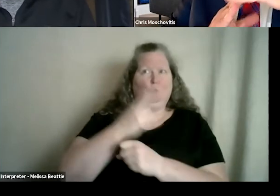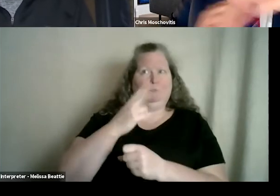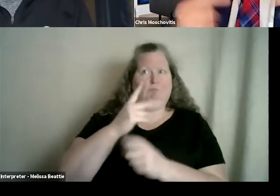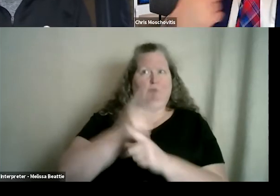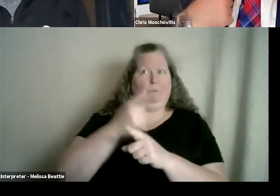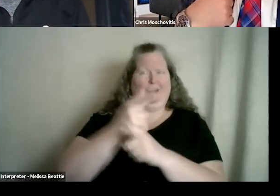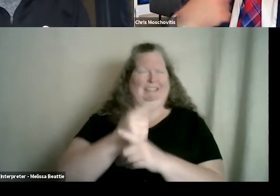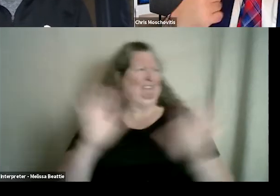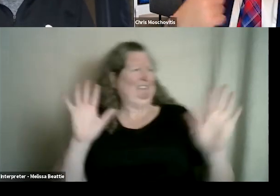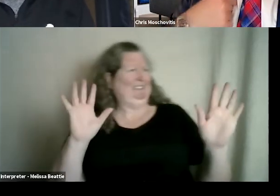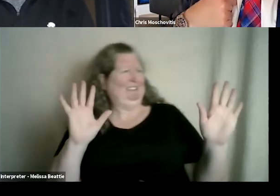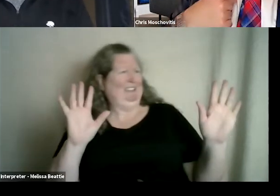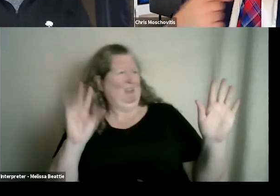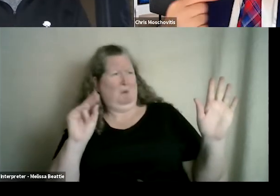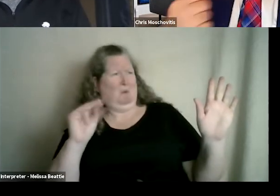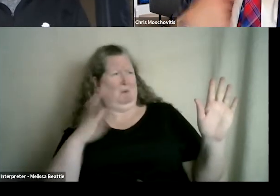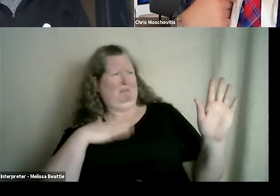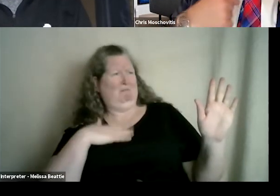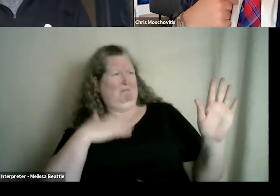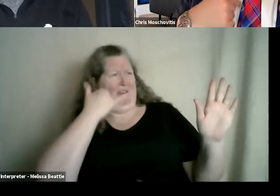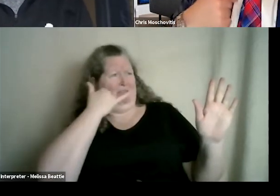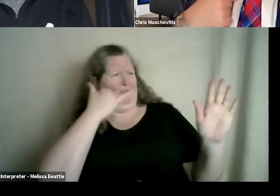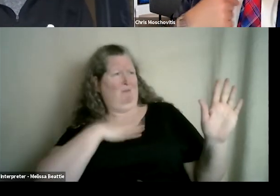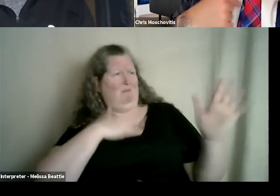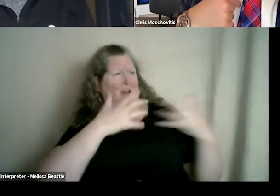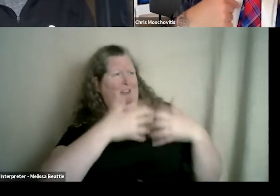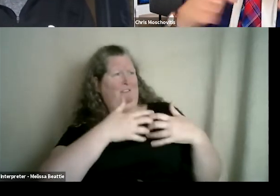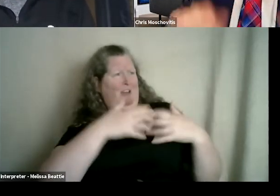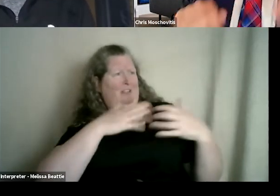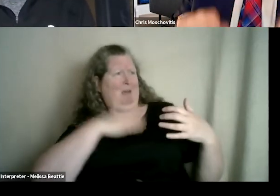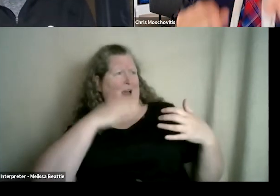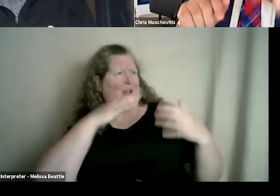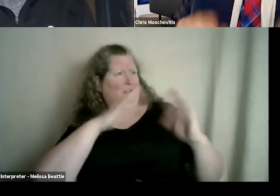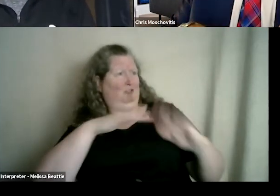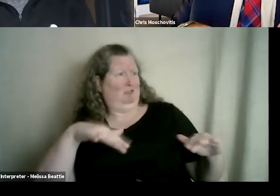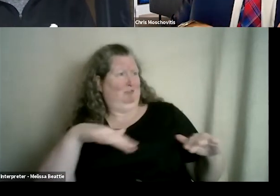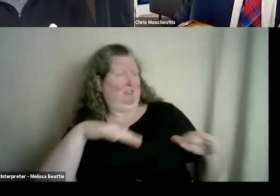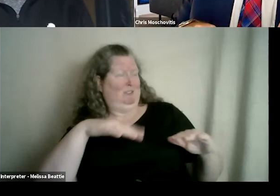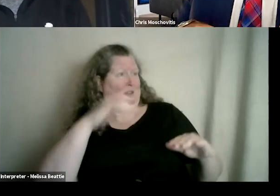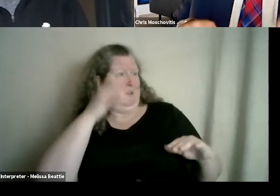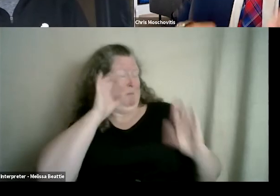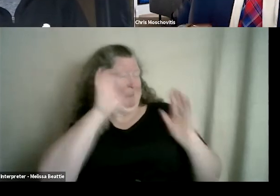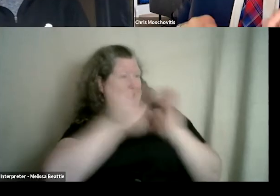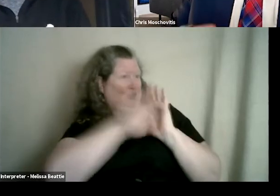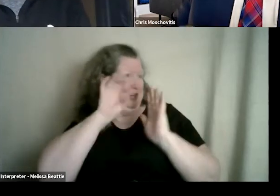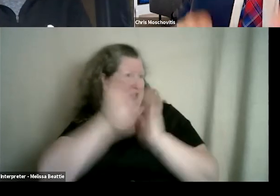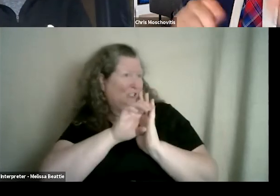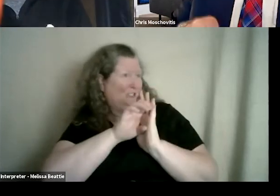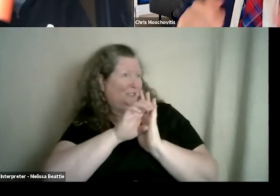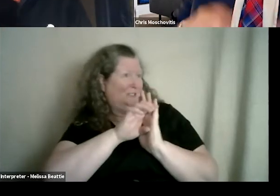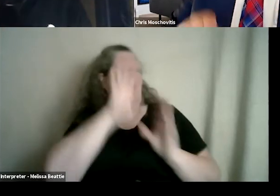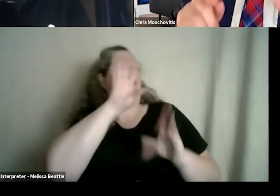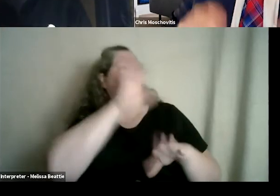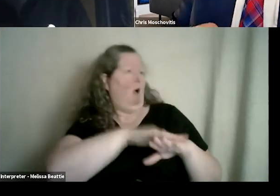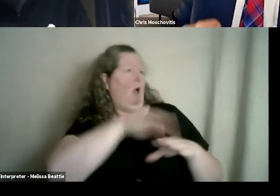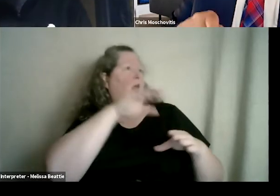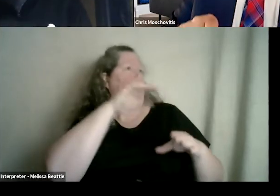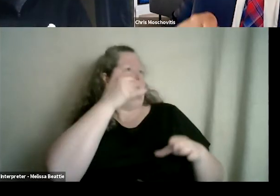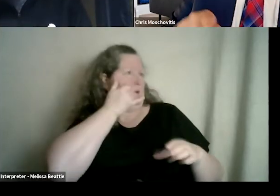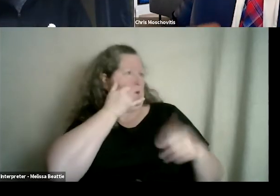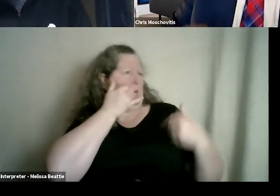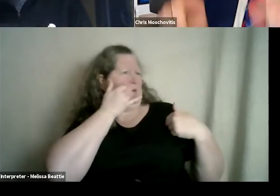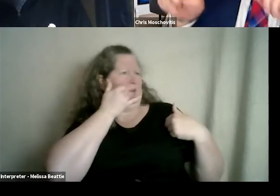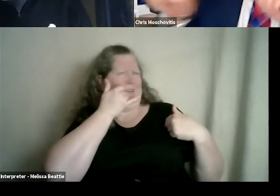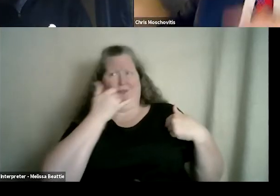minute. My phone, my device, my children's pictures are on that phone. So I am not